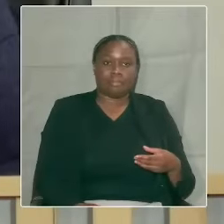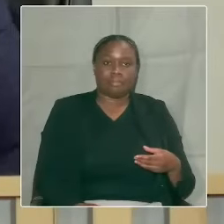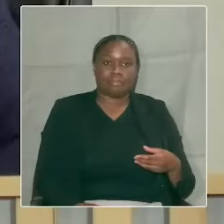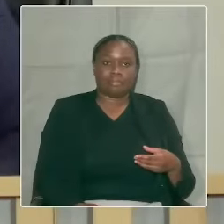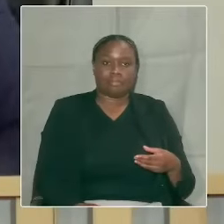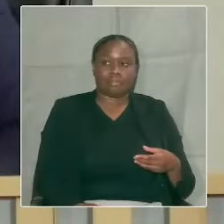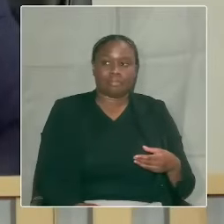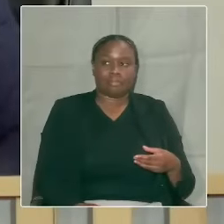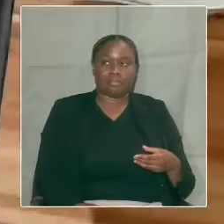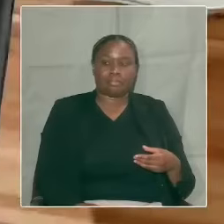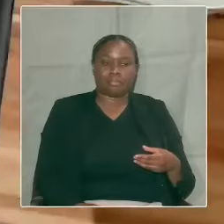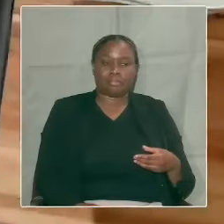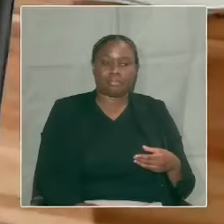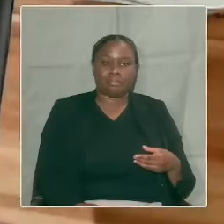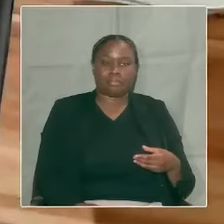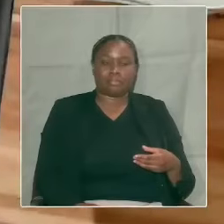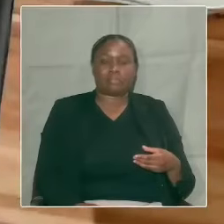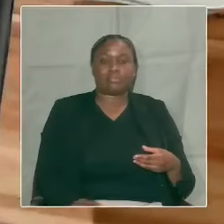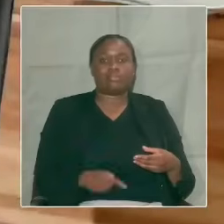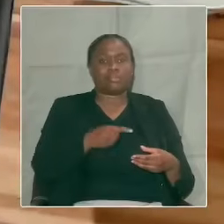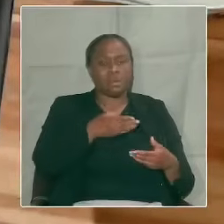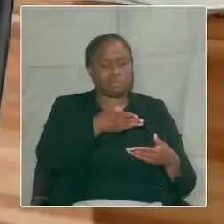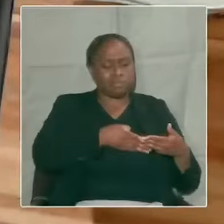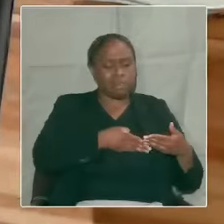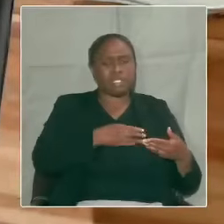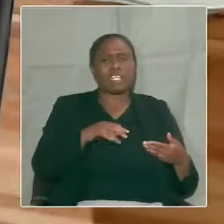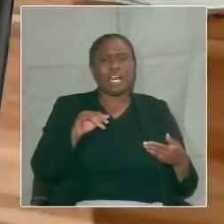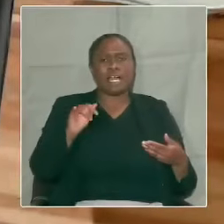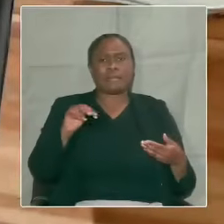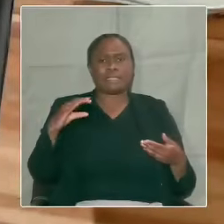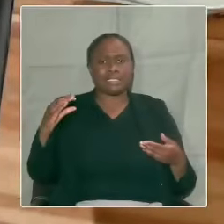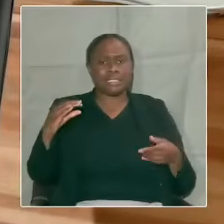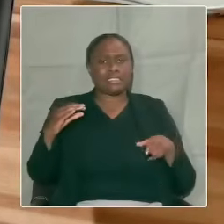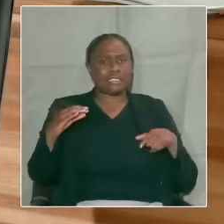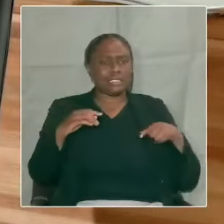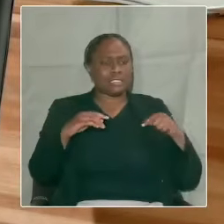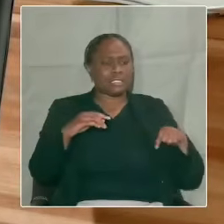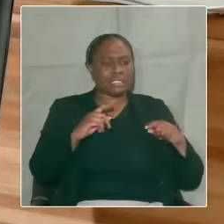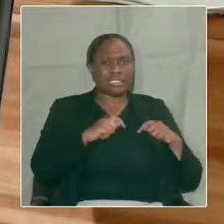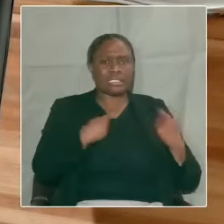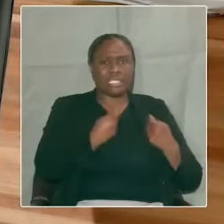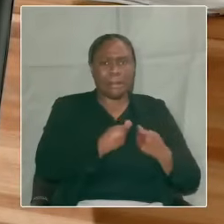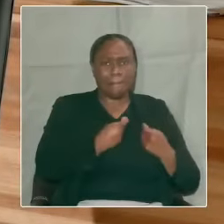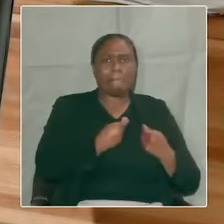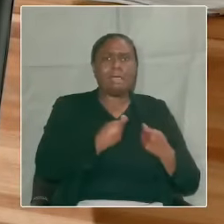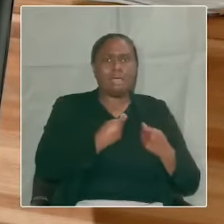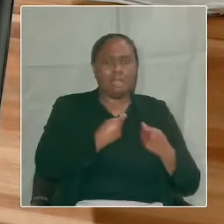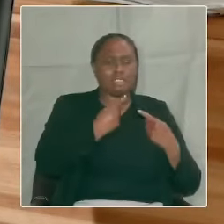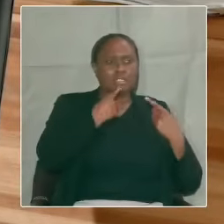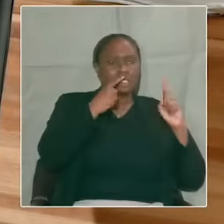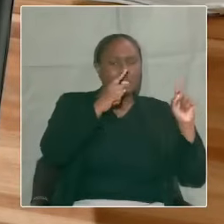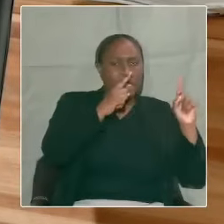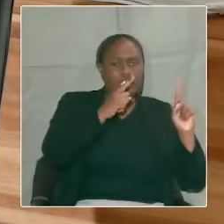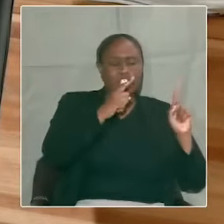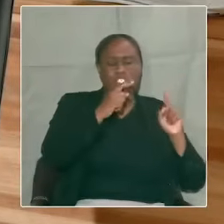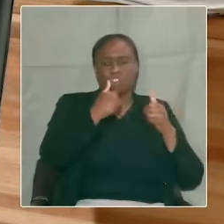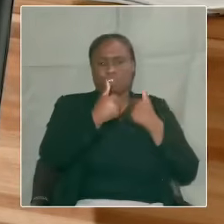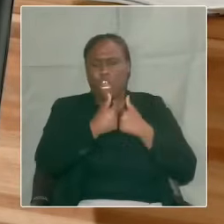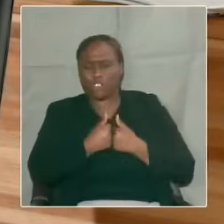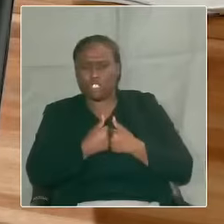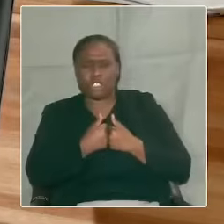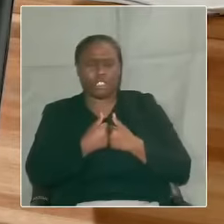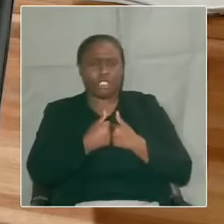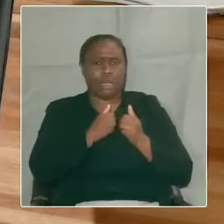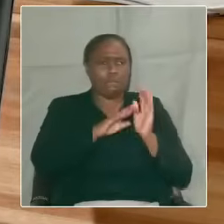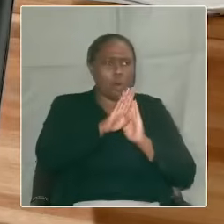You deal there with the point that the IMC was regularly briefed on the progress and success of the PKTT, and you